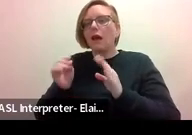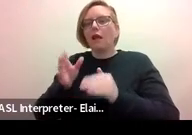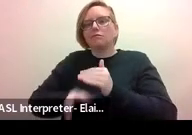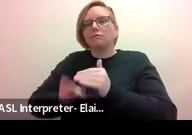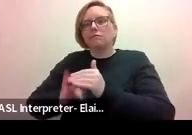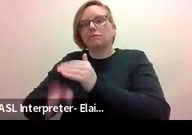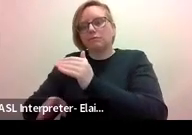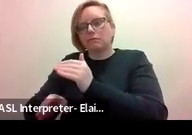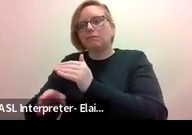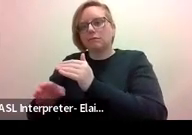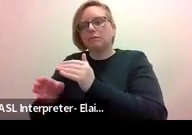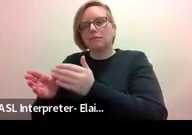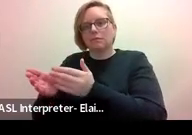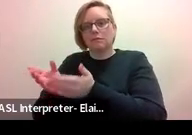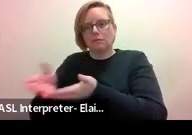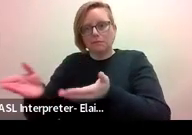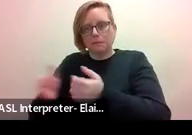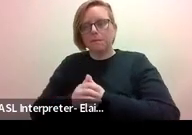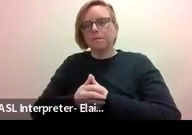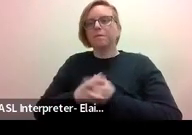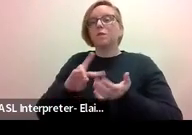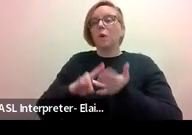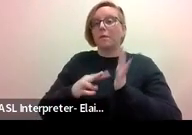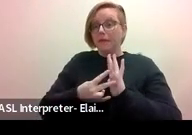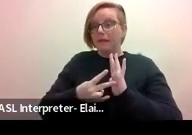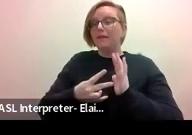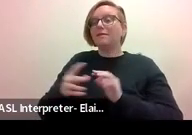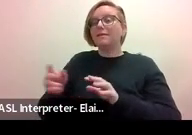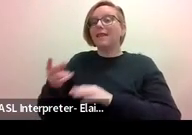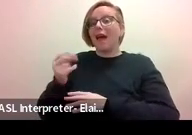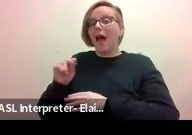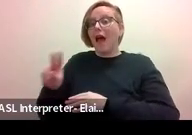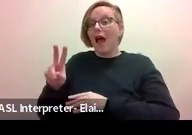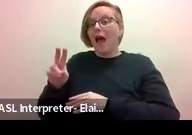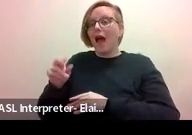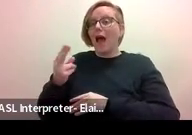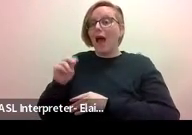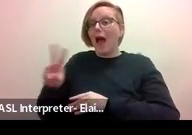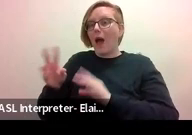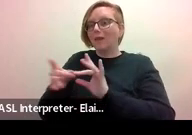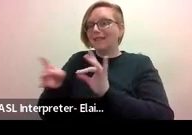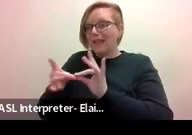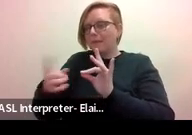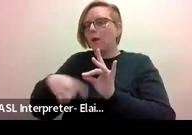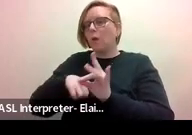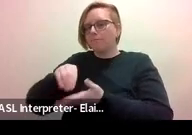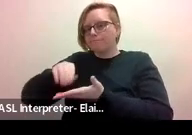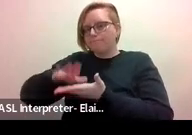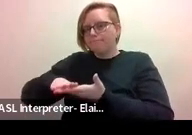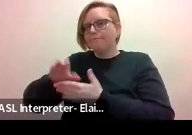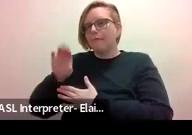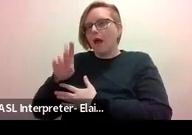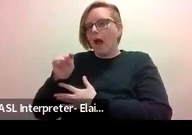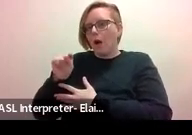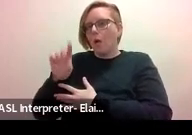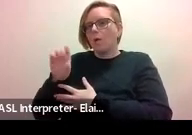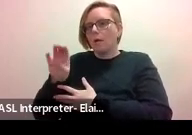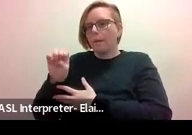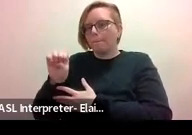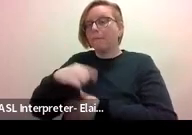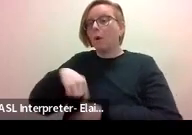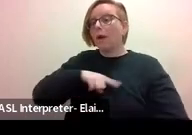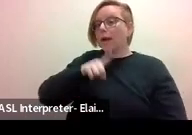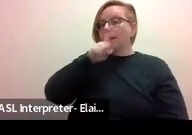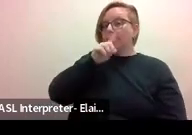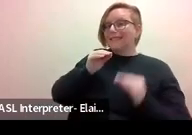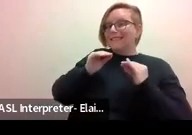we're referencing those outcomes in the how statement, which kind of makes sense, right? We're not teaching her to maintain